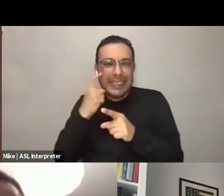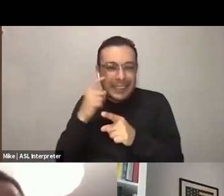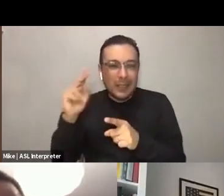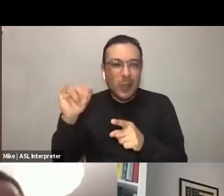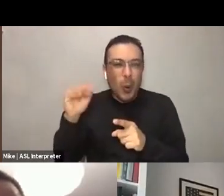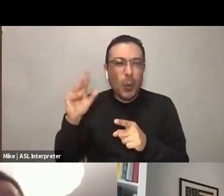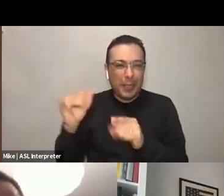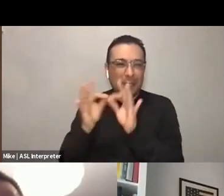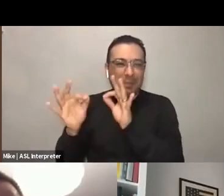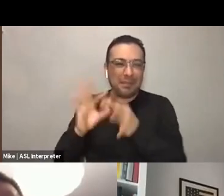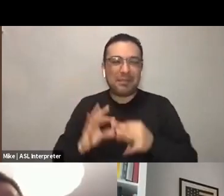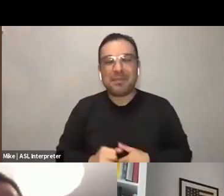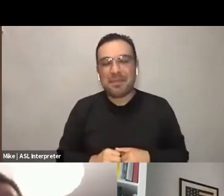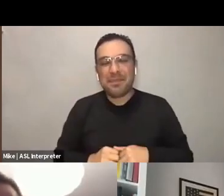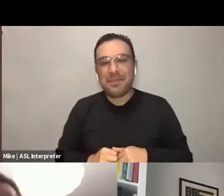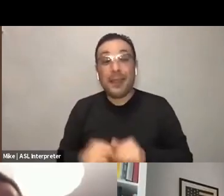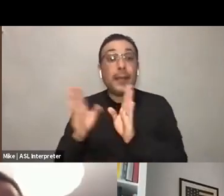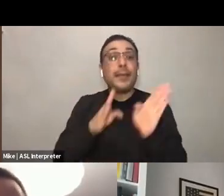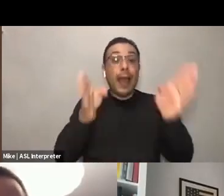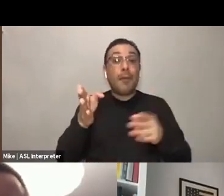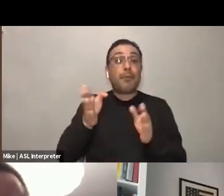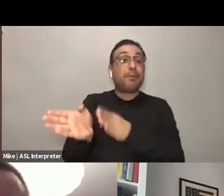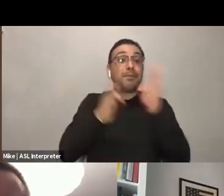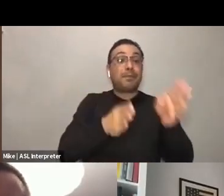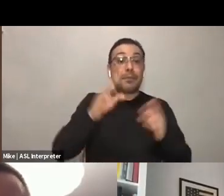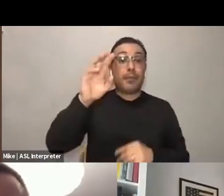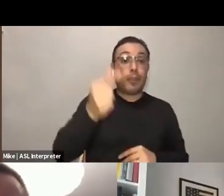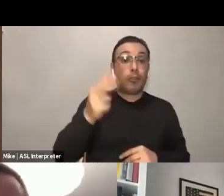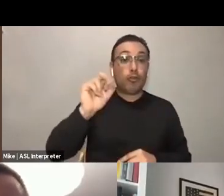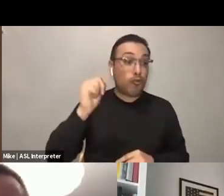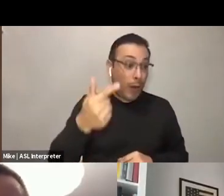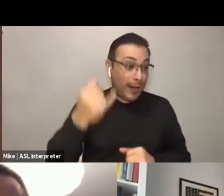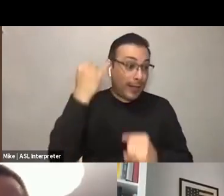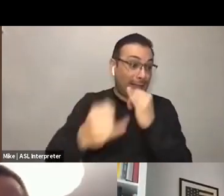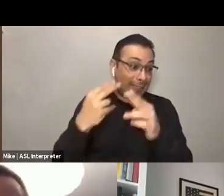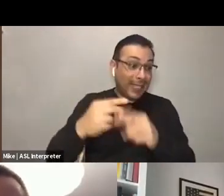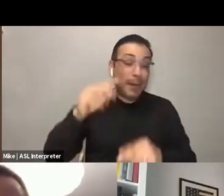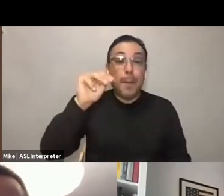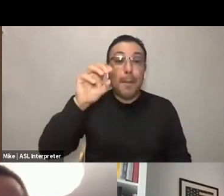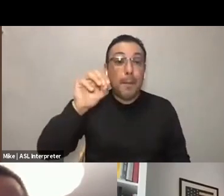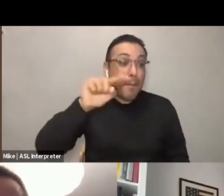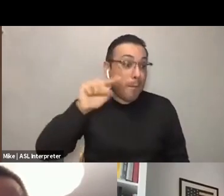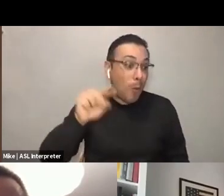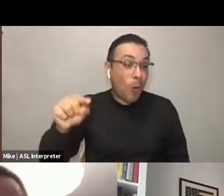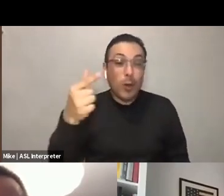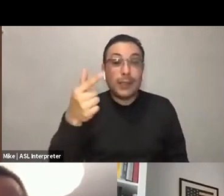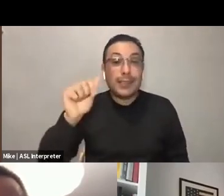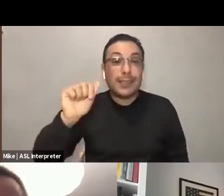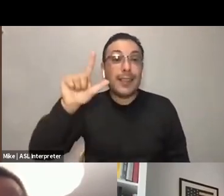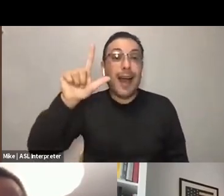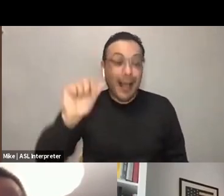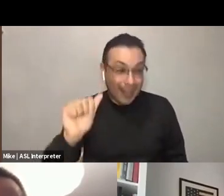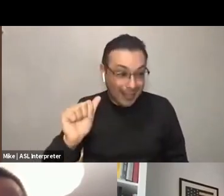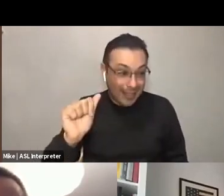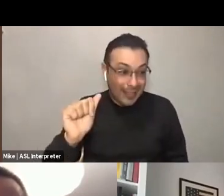Greg, would you like to introduce yourself? We have Greg Mosgala, G-R-E-G-G, last name